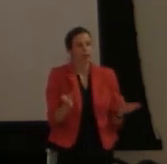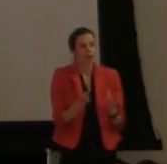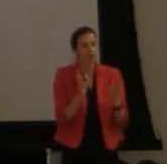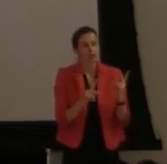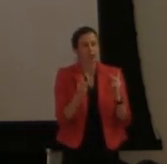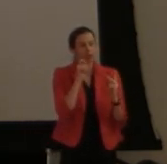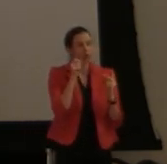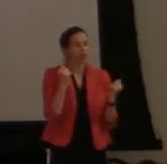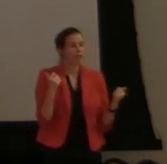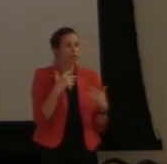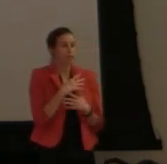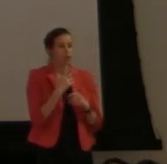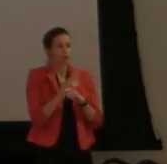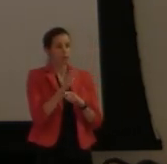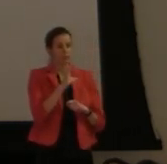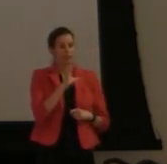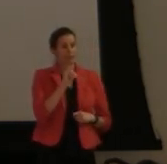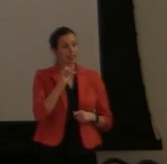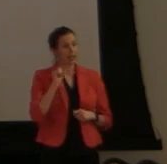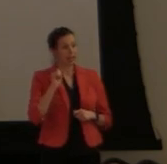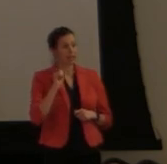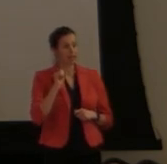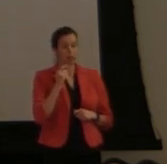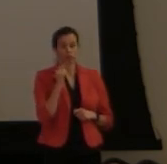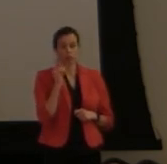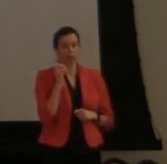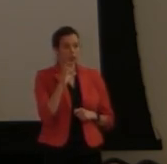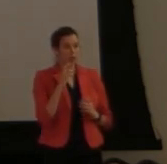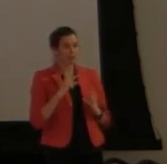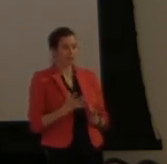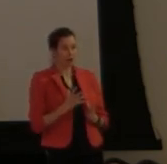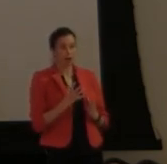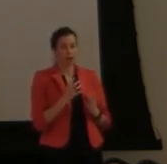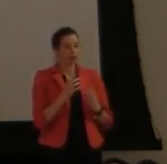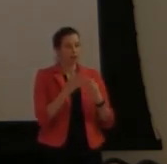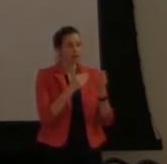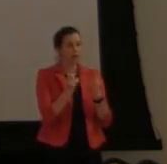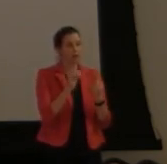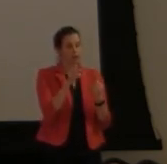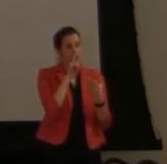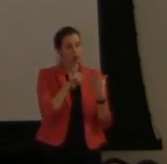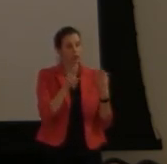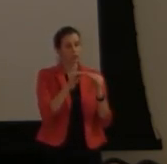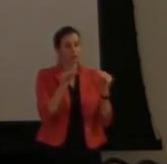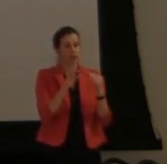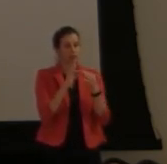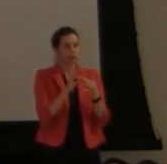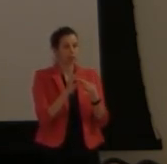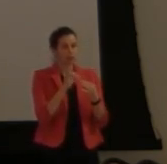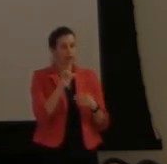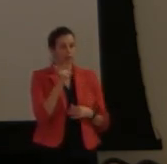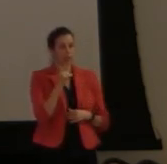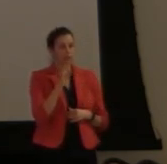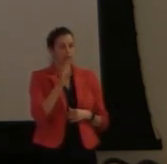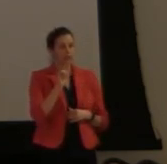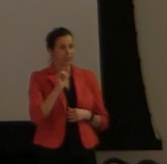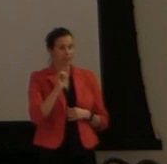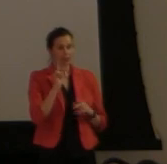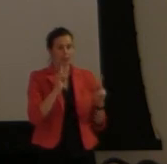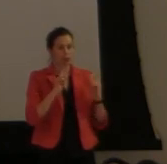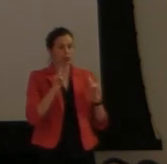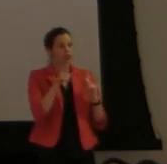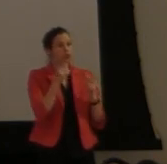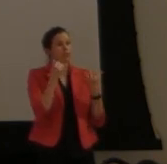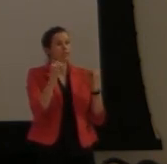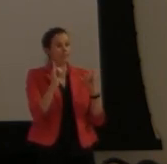to be afraid of using the word cisgender in your findings, even if your research has nothing to do with LGBT folks. You can